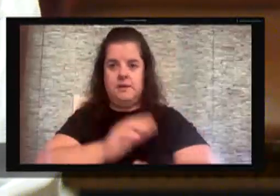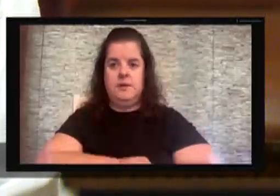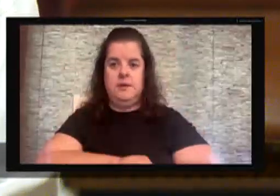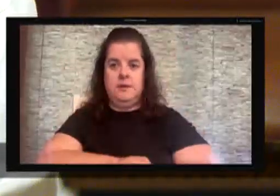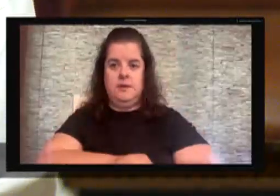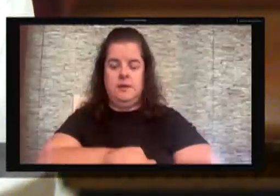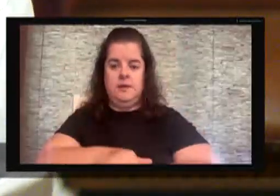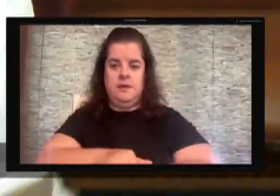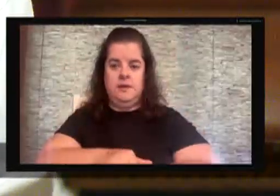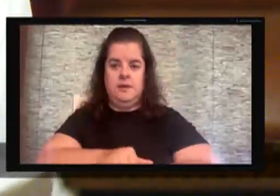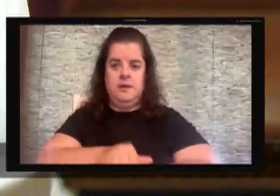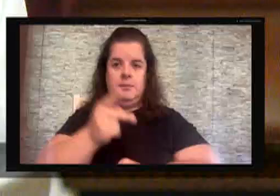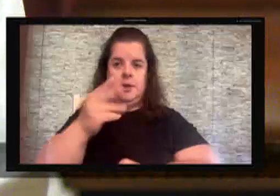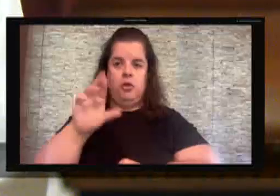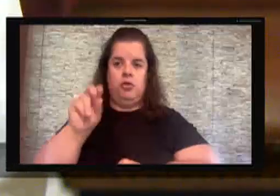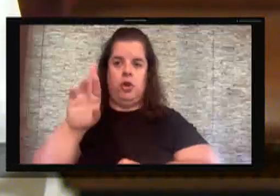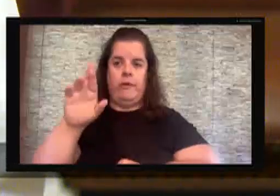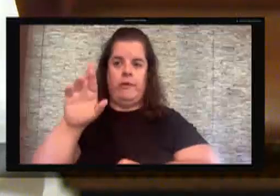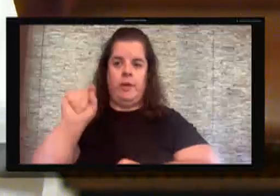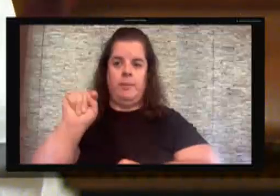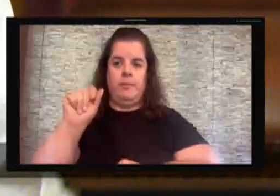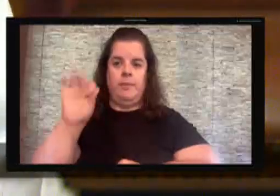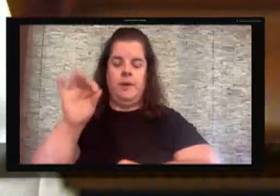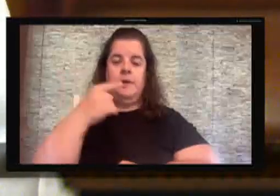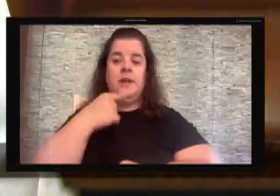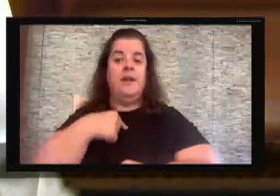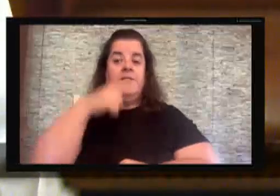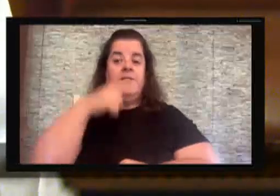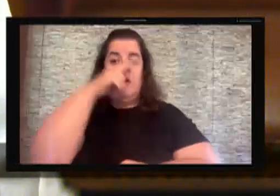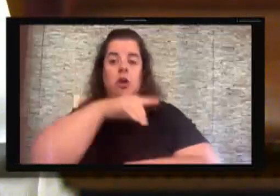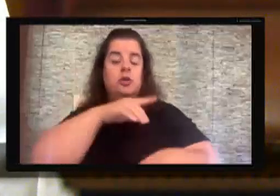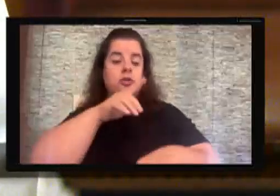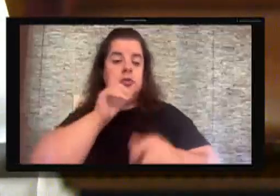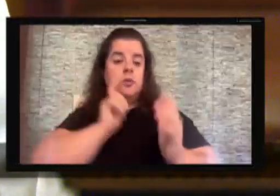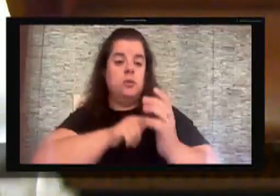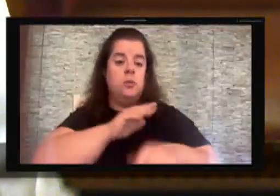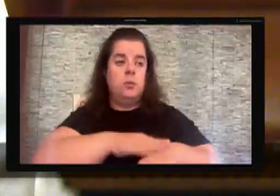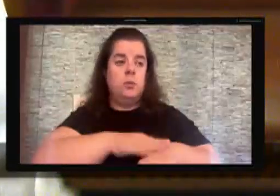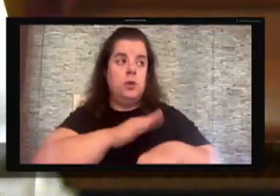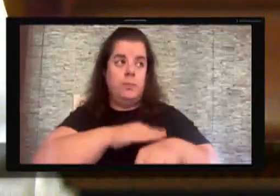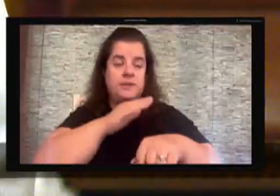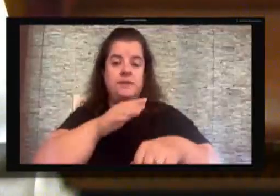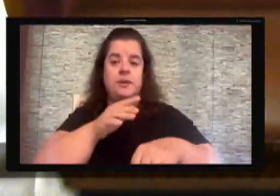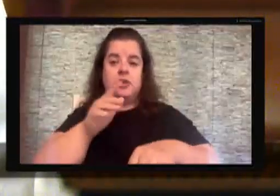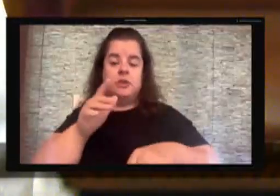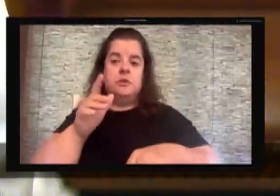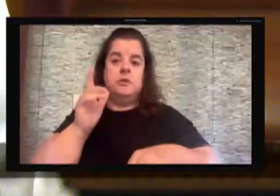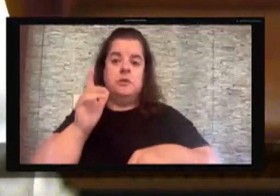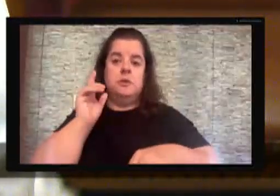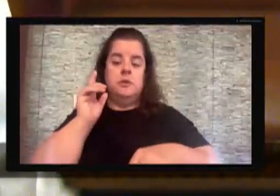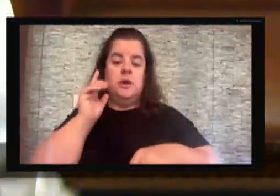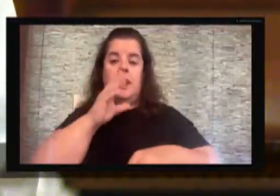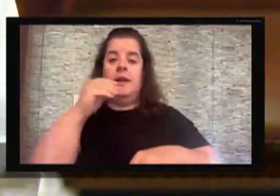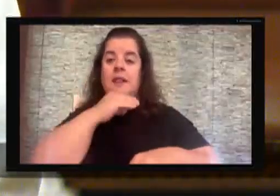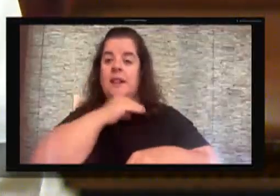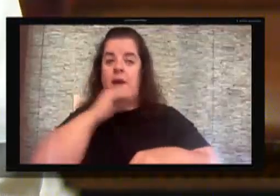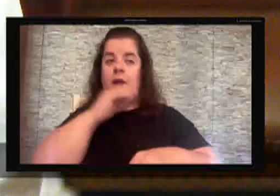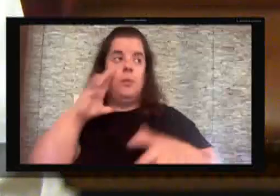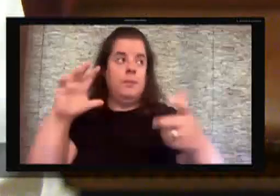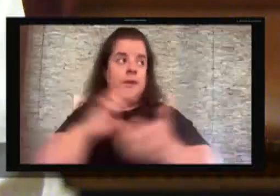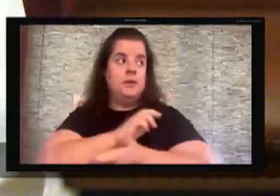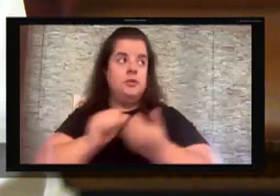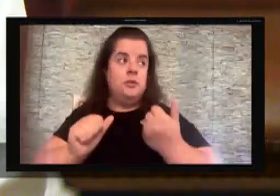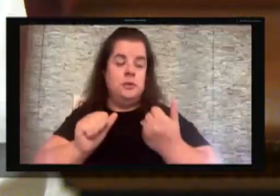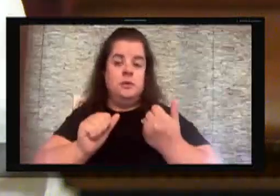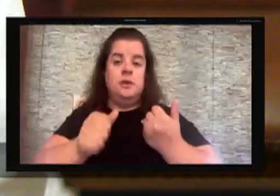Proverbs 19:9 says, a false witness will not go unpunished, and a liar will be destroyed. If God says he's